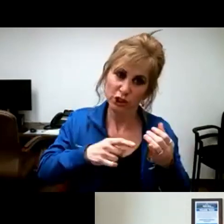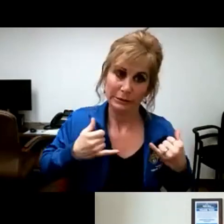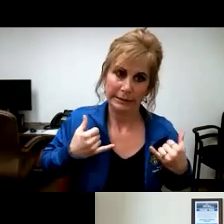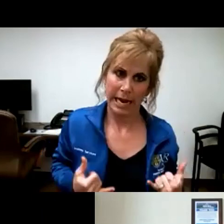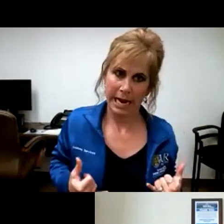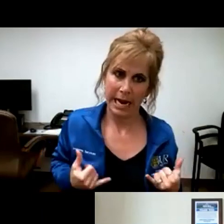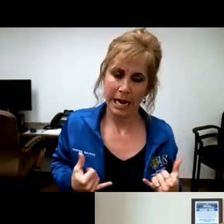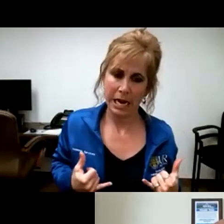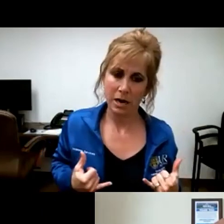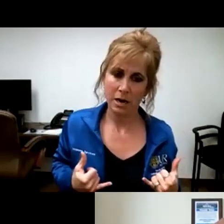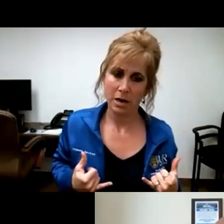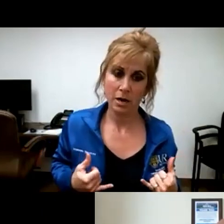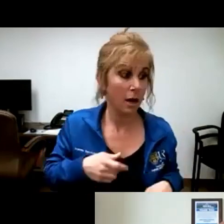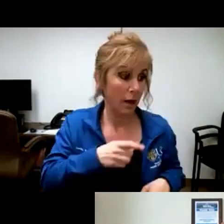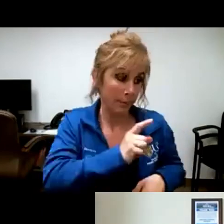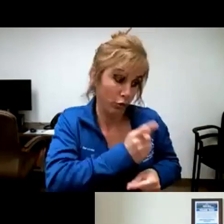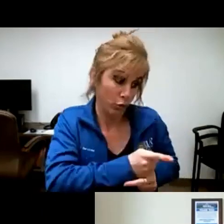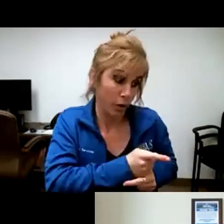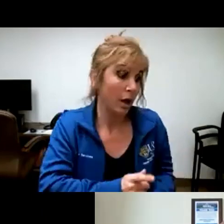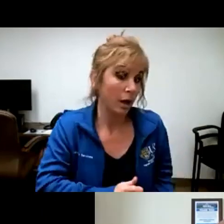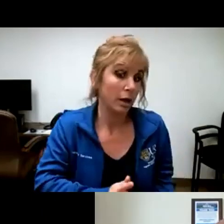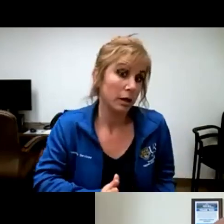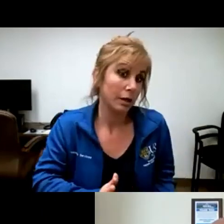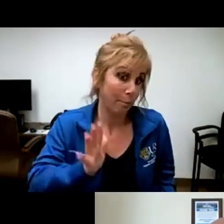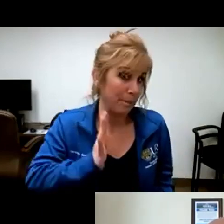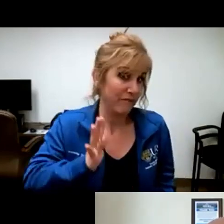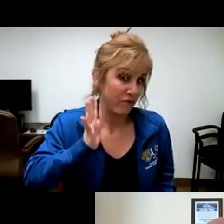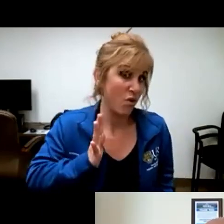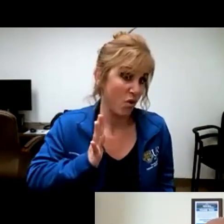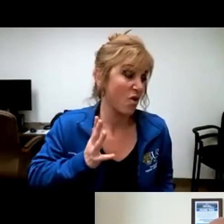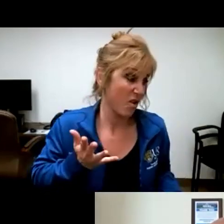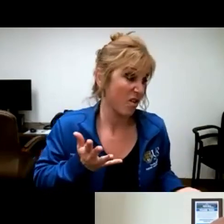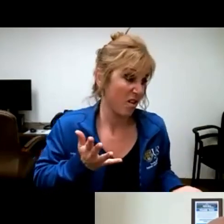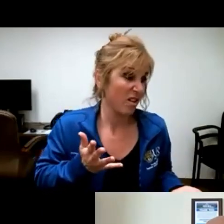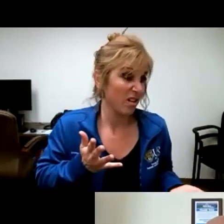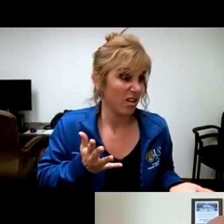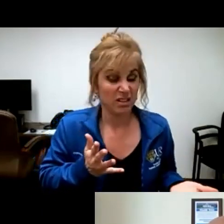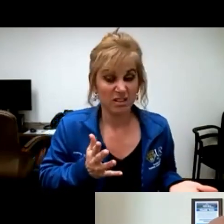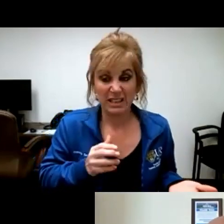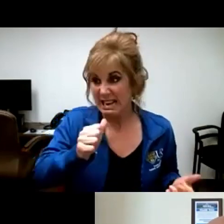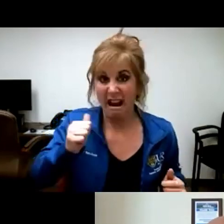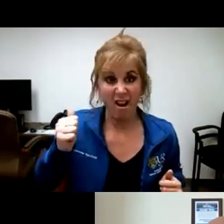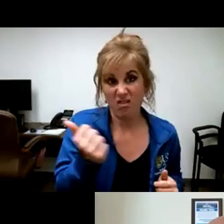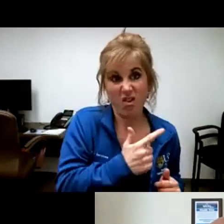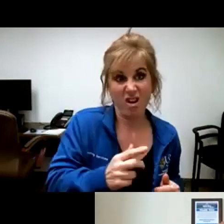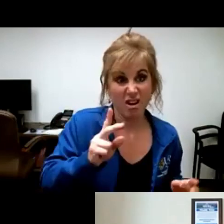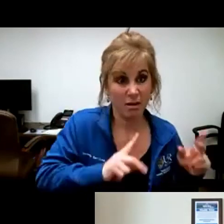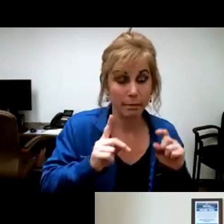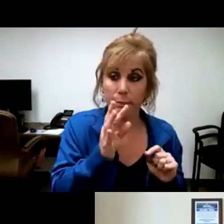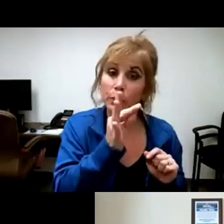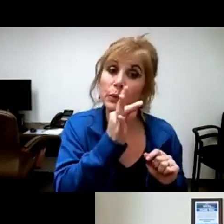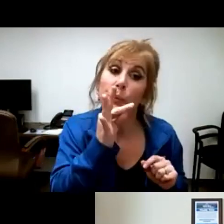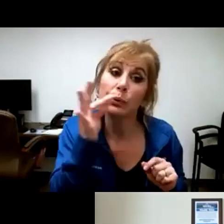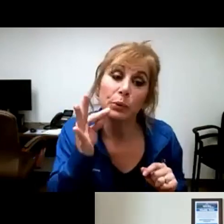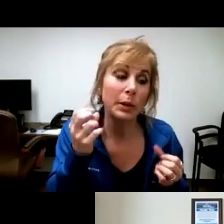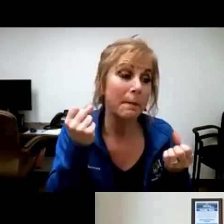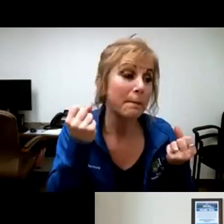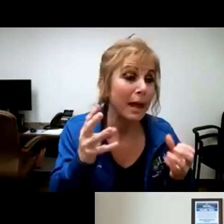been in minority use before, may become majority use pretty soon. So we need to look at that. That's a great question,